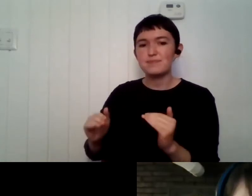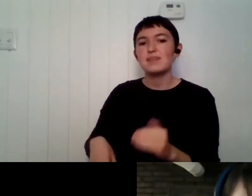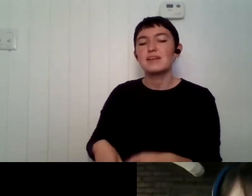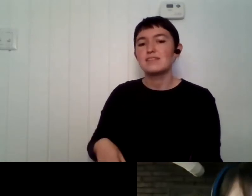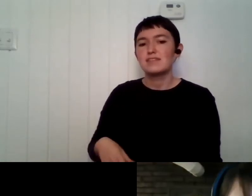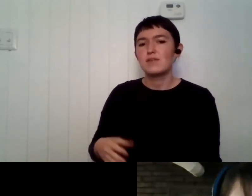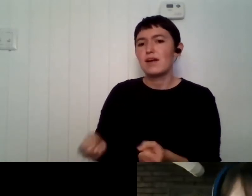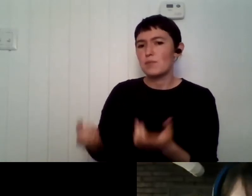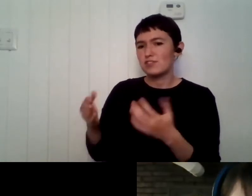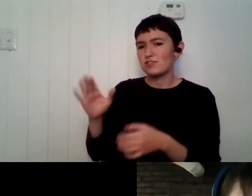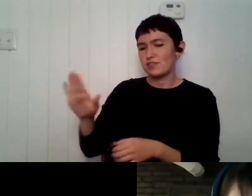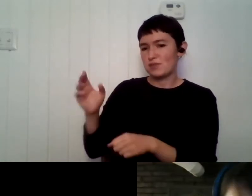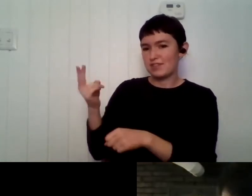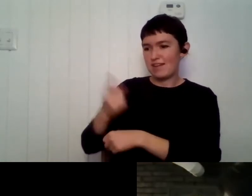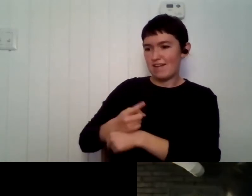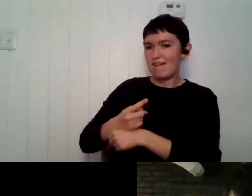is spent coding?